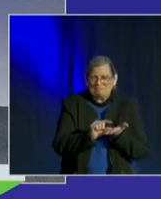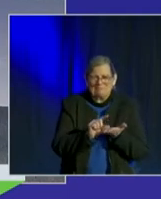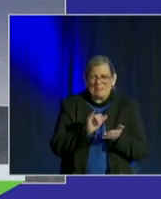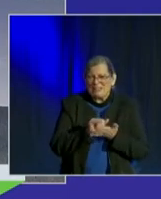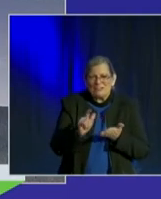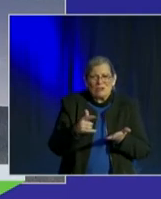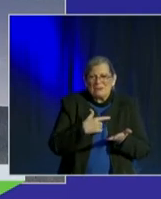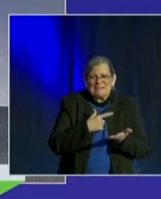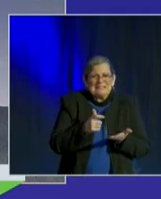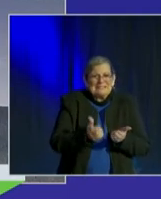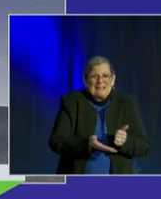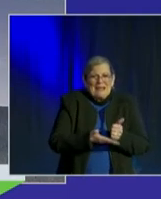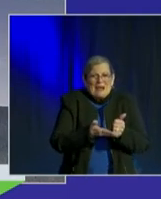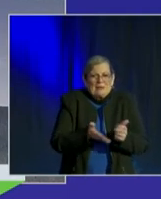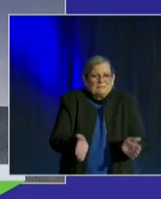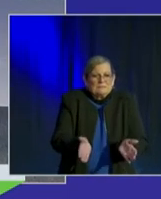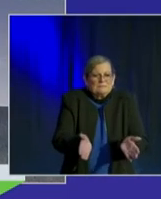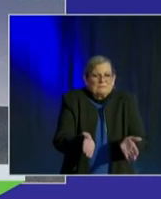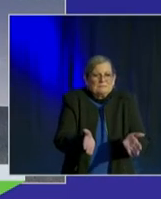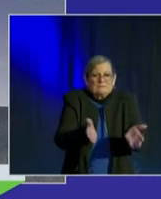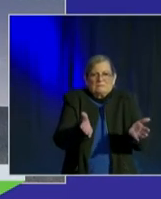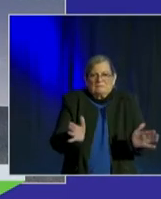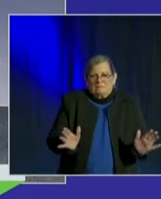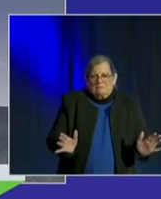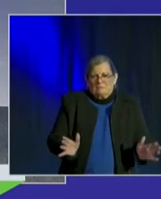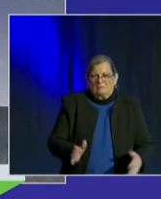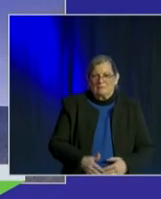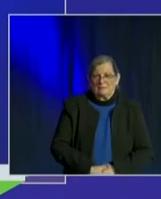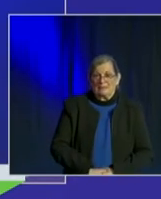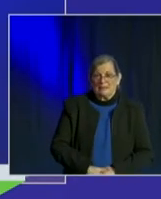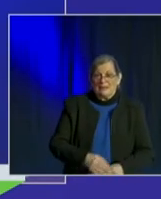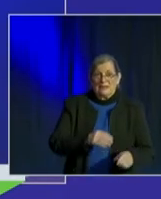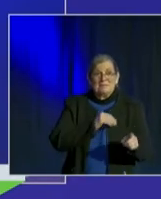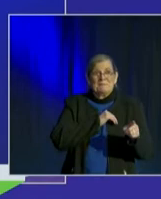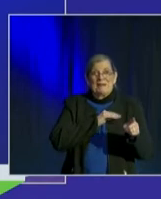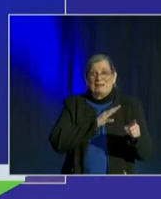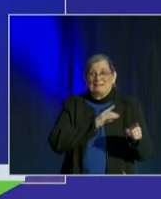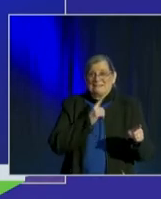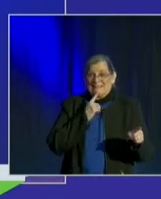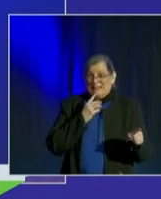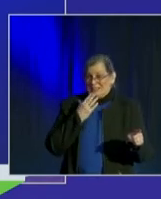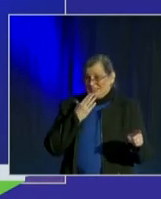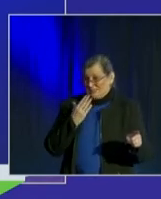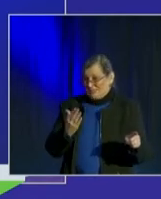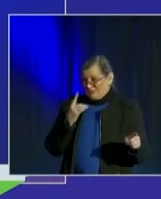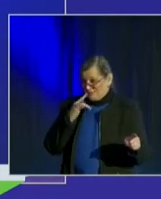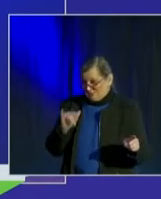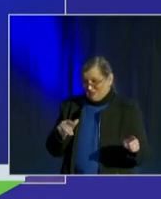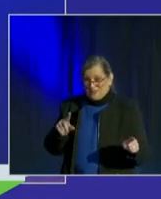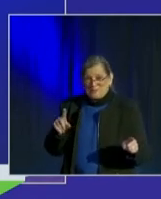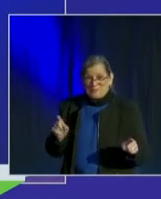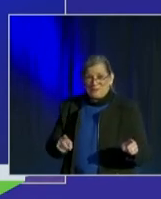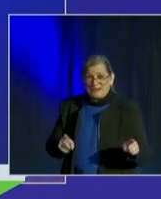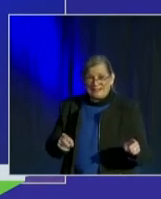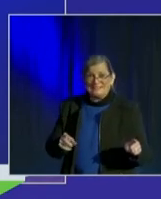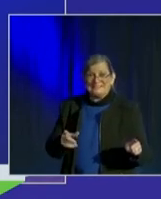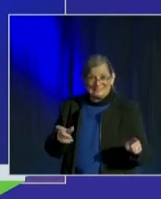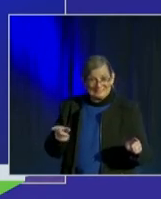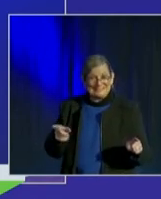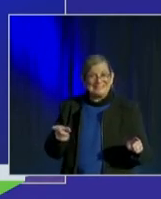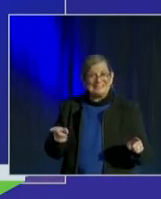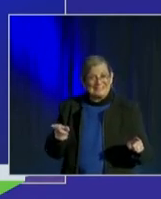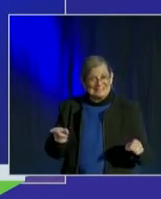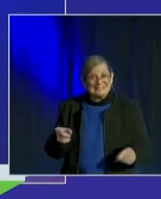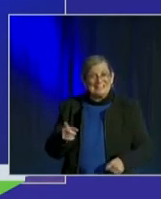appreciate your. Well, thank you, Satya, for that question. Let me start